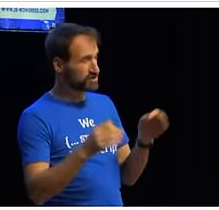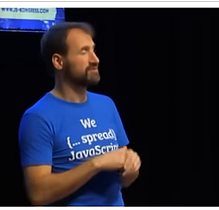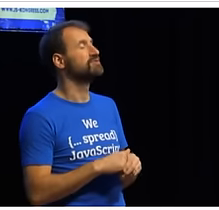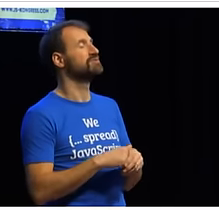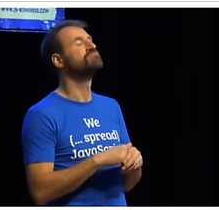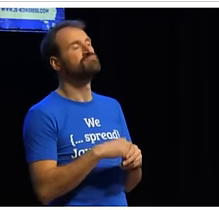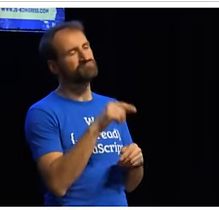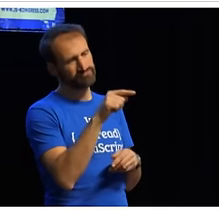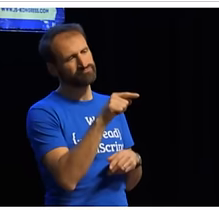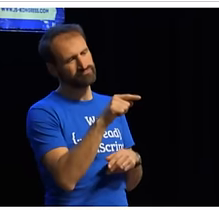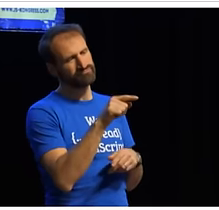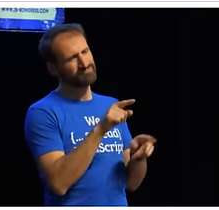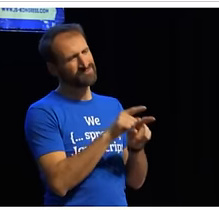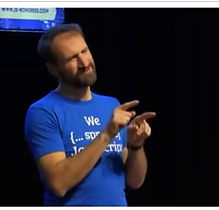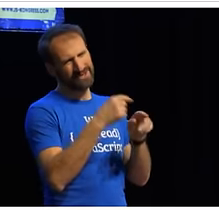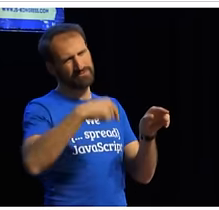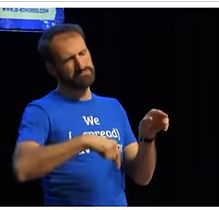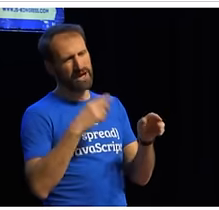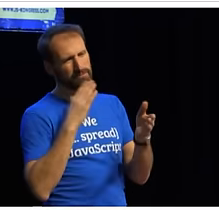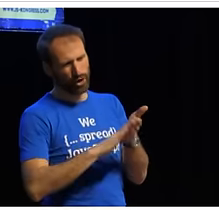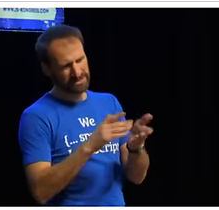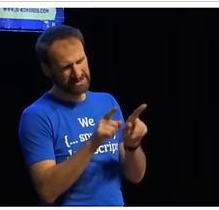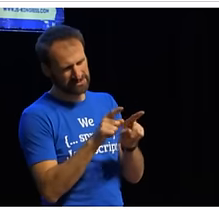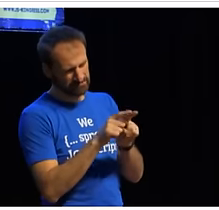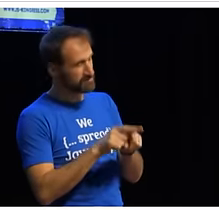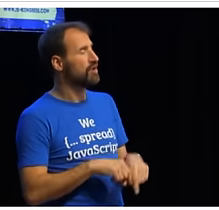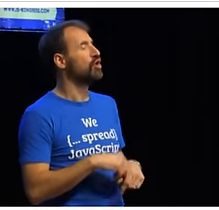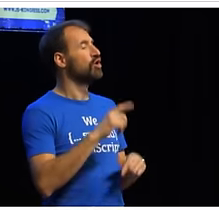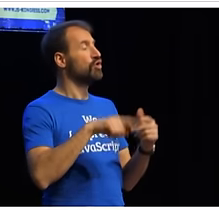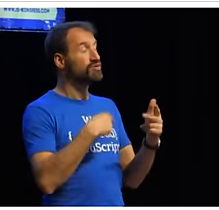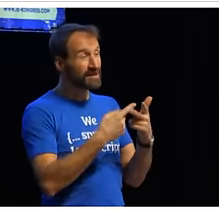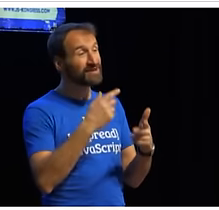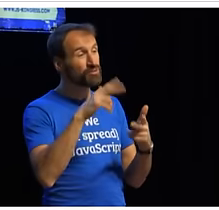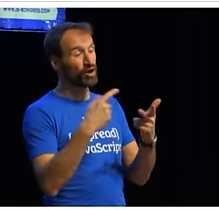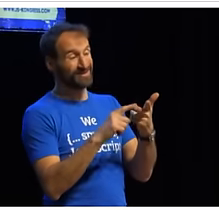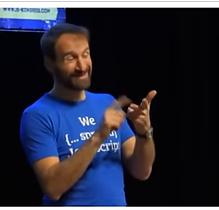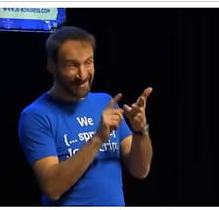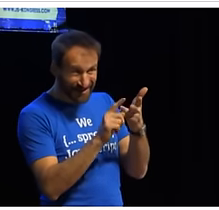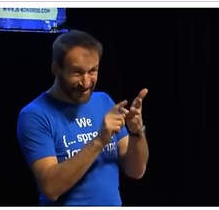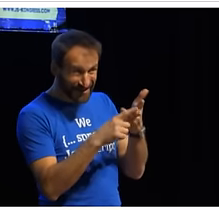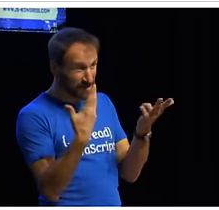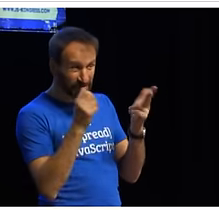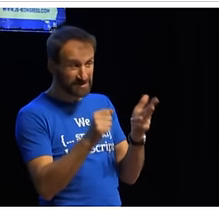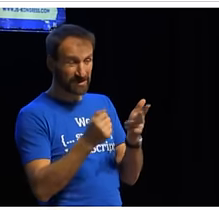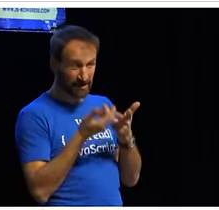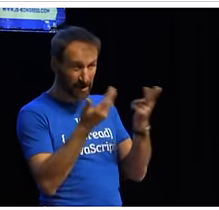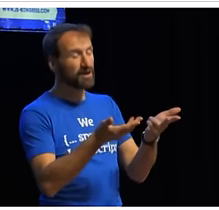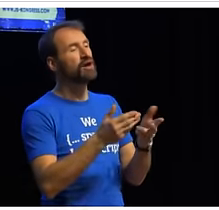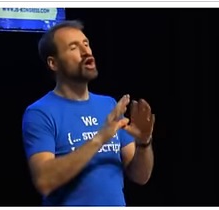This is like in promises. And then there's also a third param you can provide, the complete